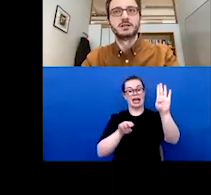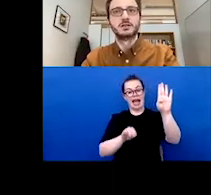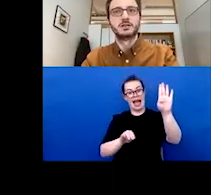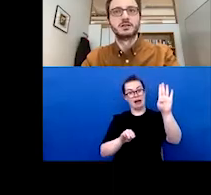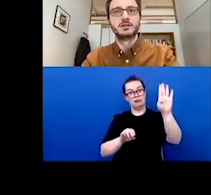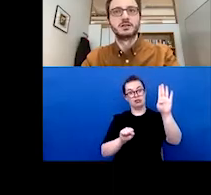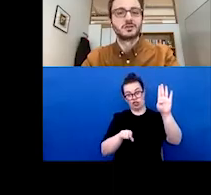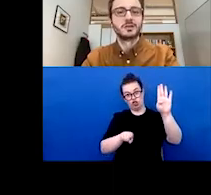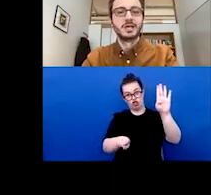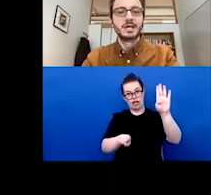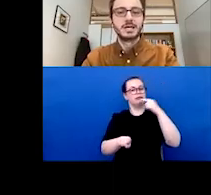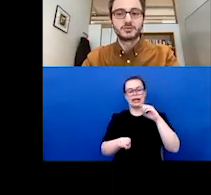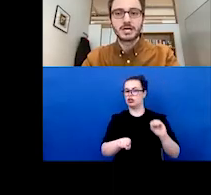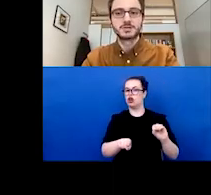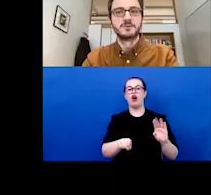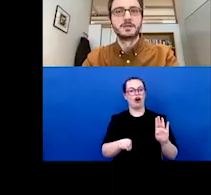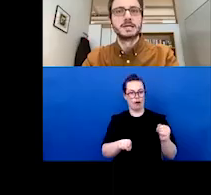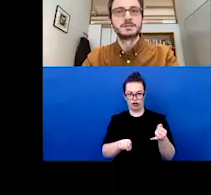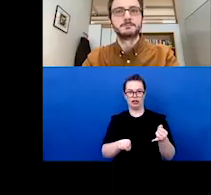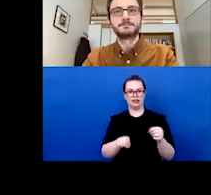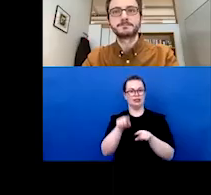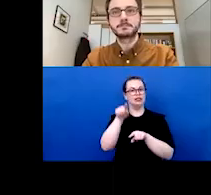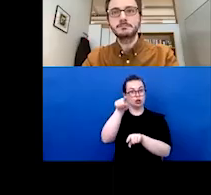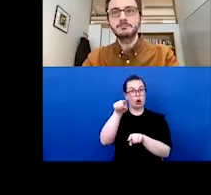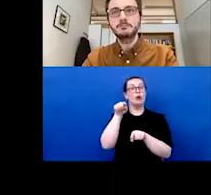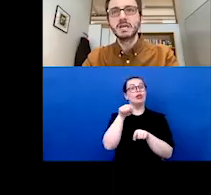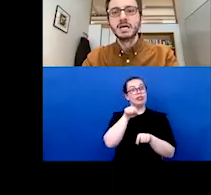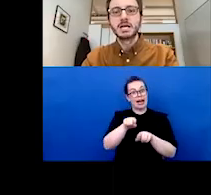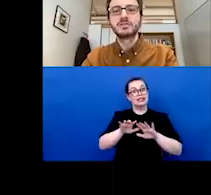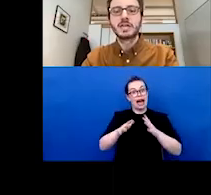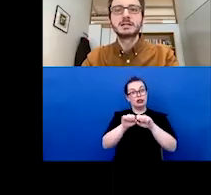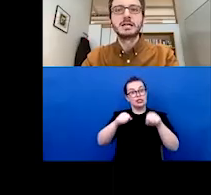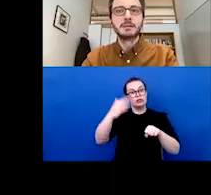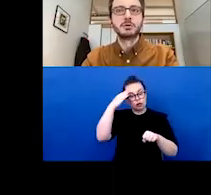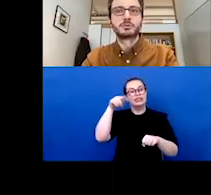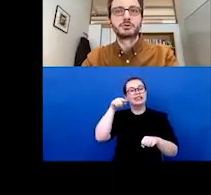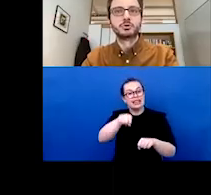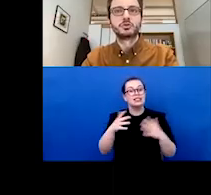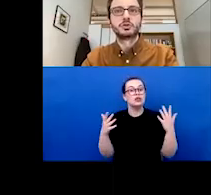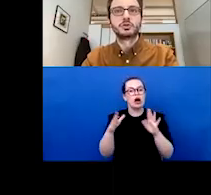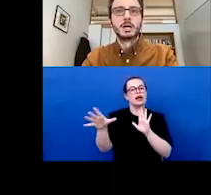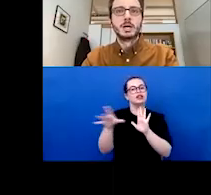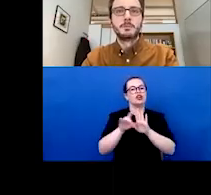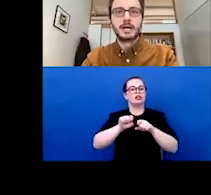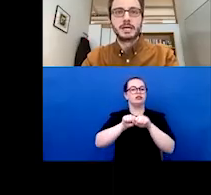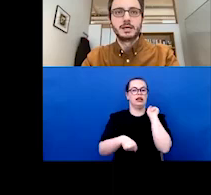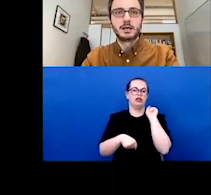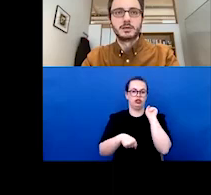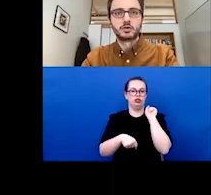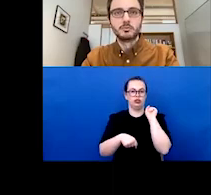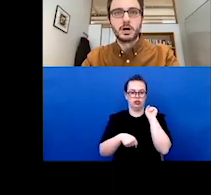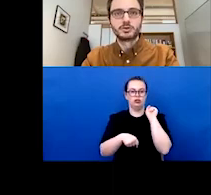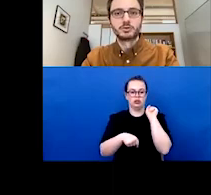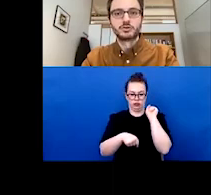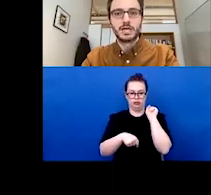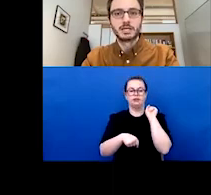classify this as an attraction violation. Now, instead, the labels produced by the